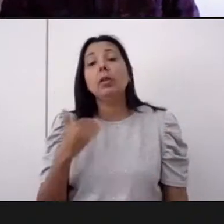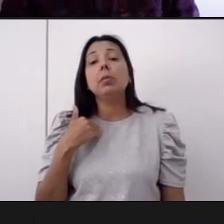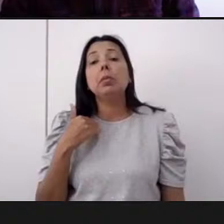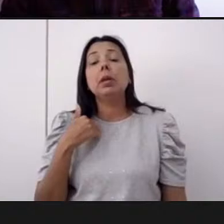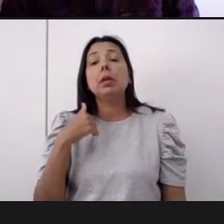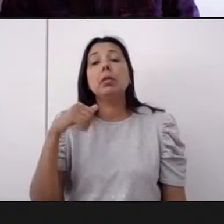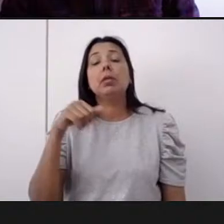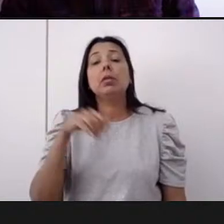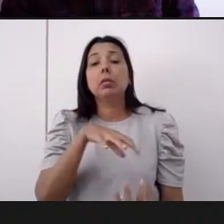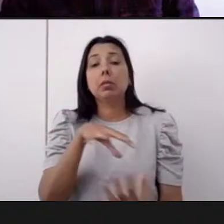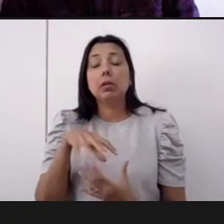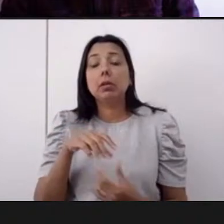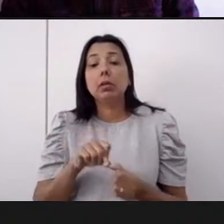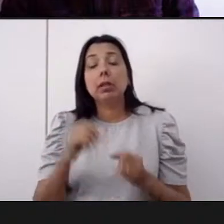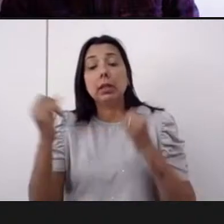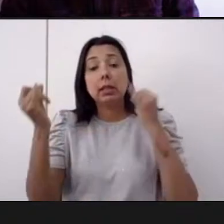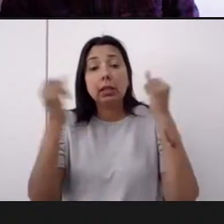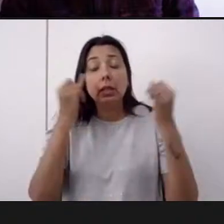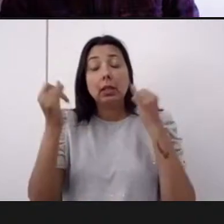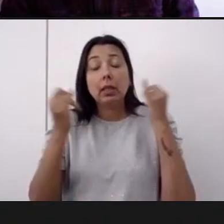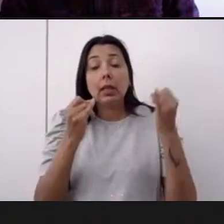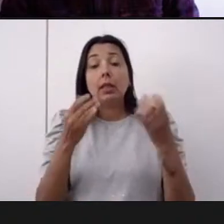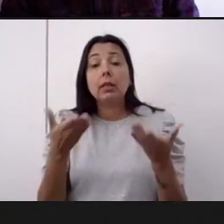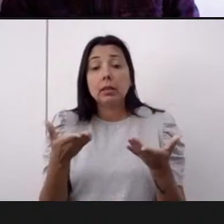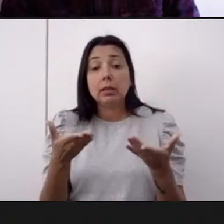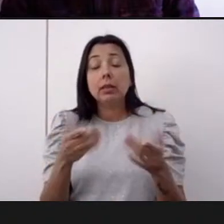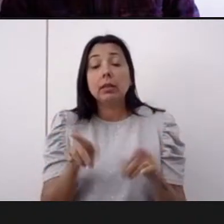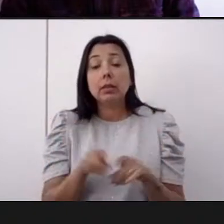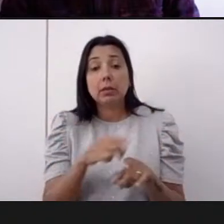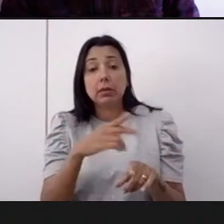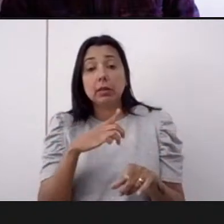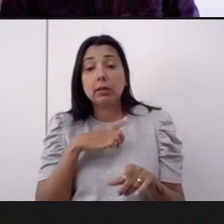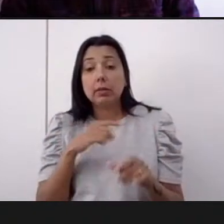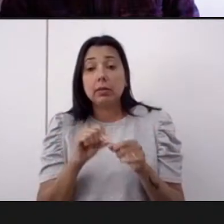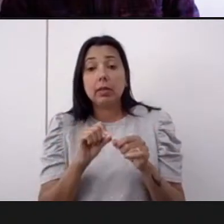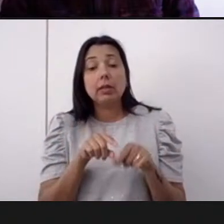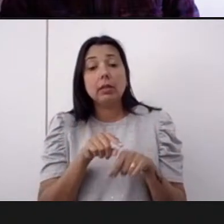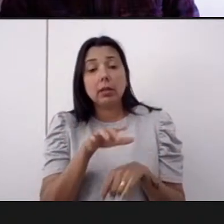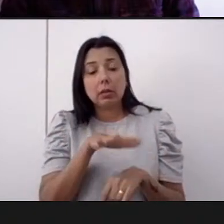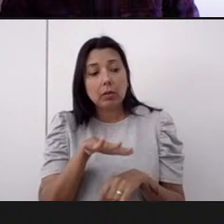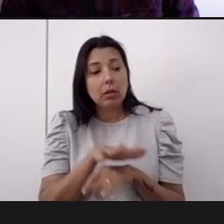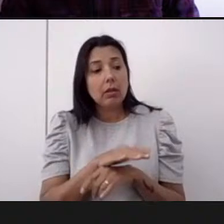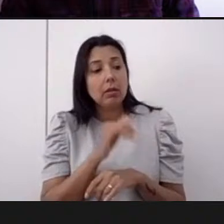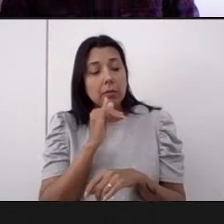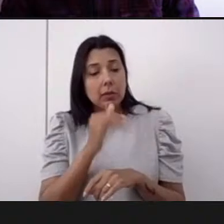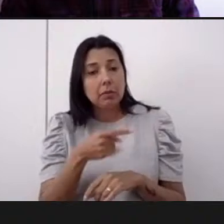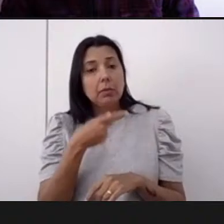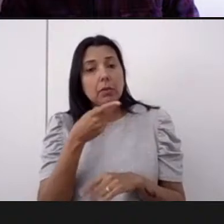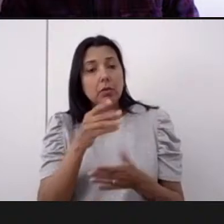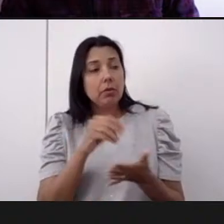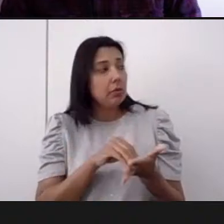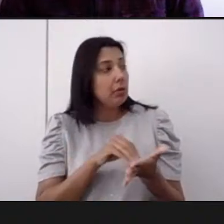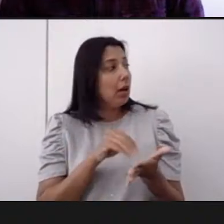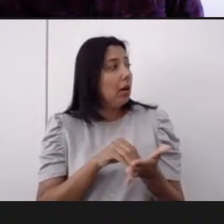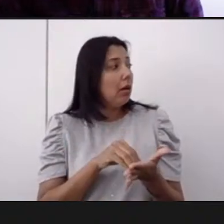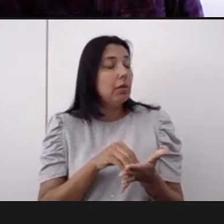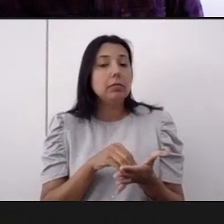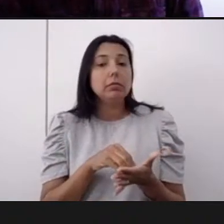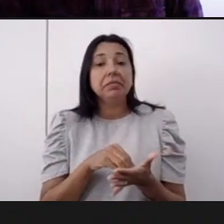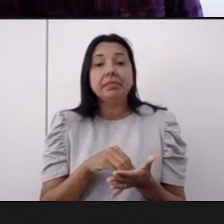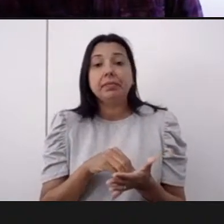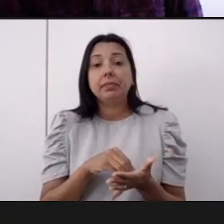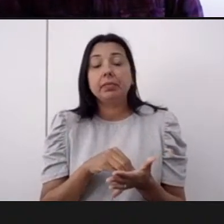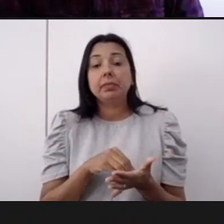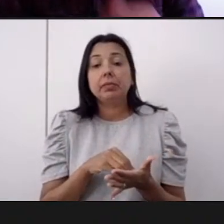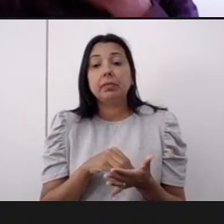and very much the sectoral organization, FAO, International OU,